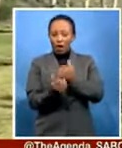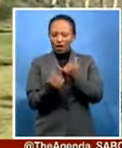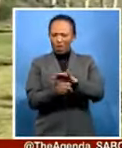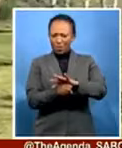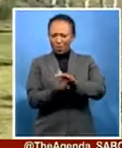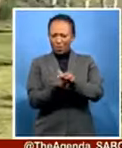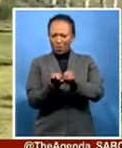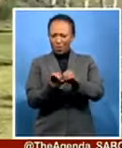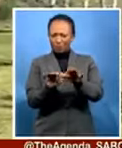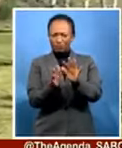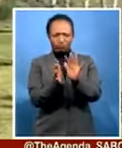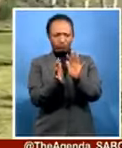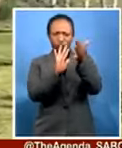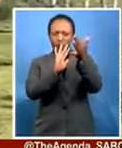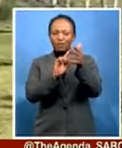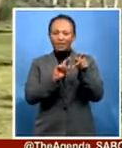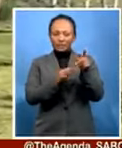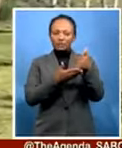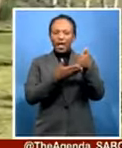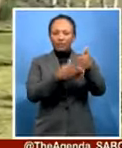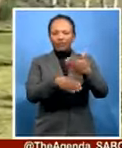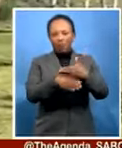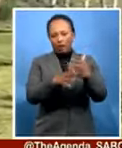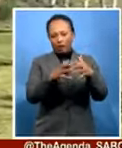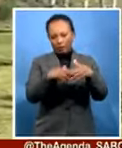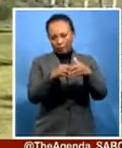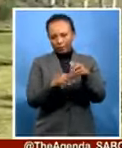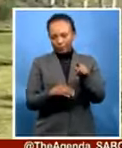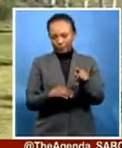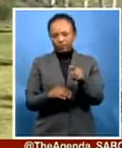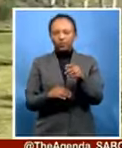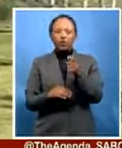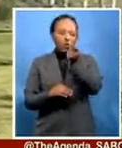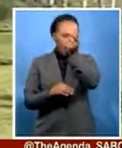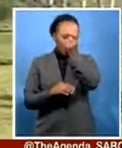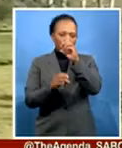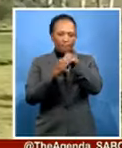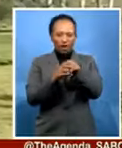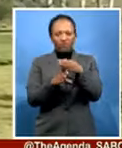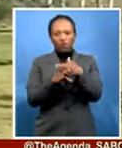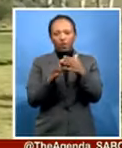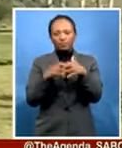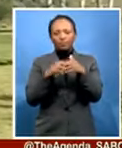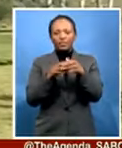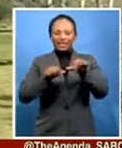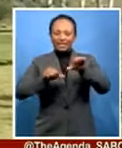and take care of rhinos is a form of employment. So he's saying that the scientific method of preventing rhino